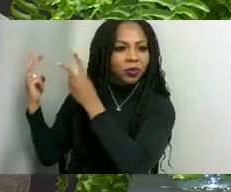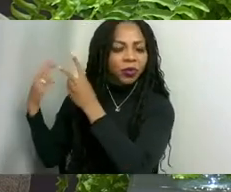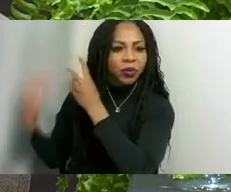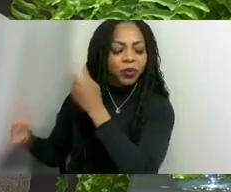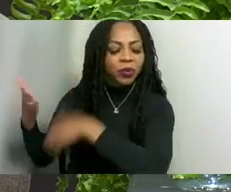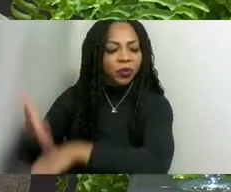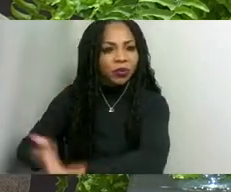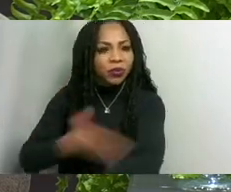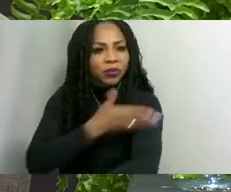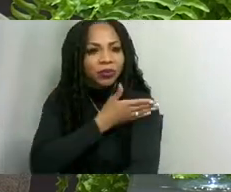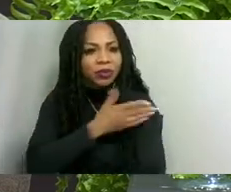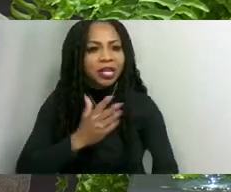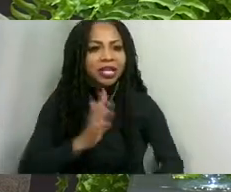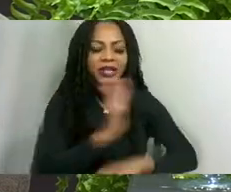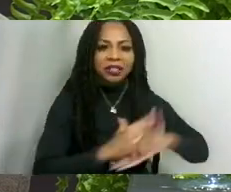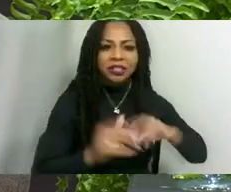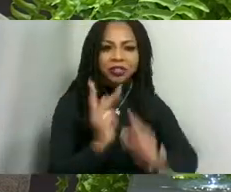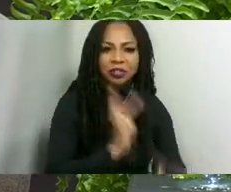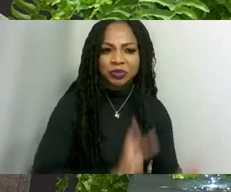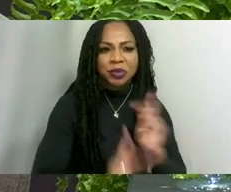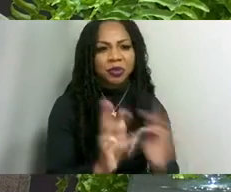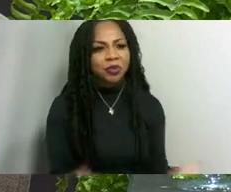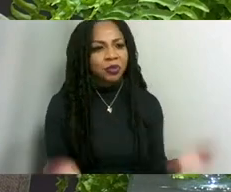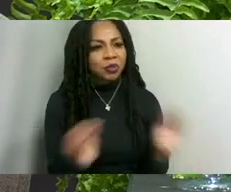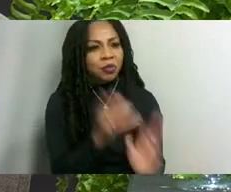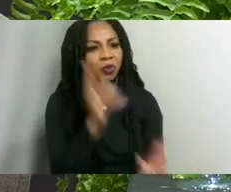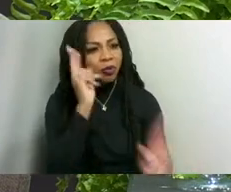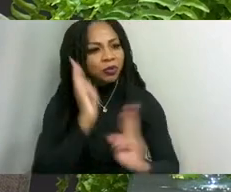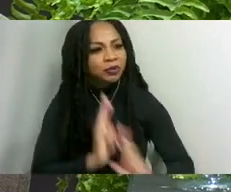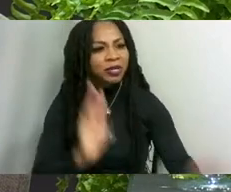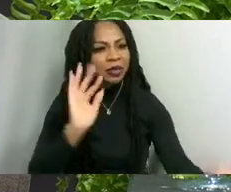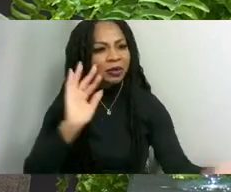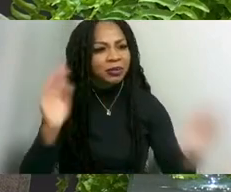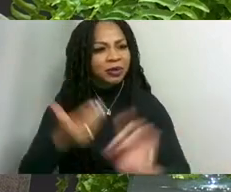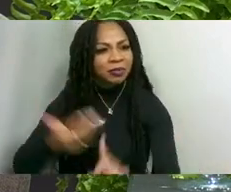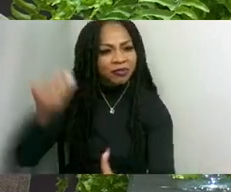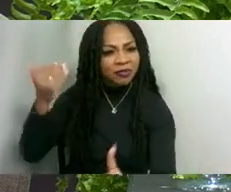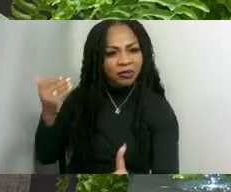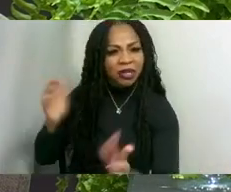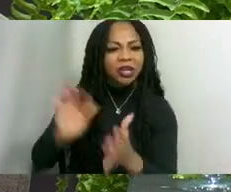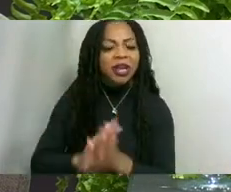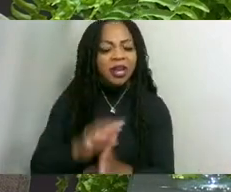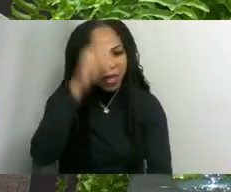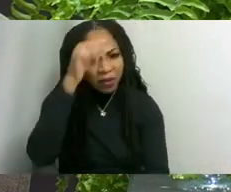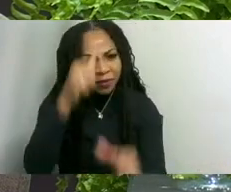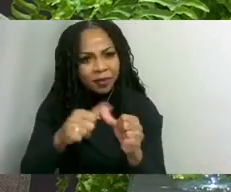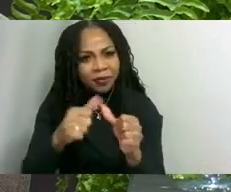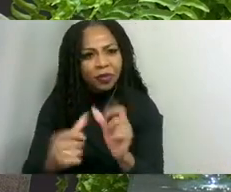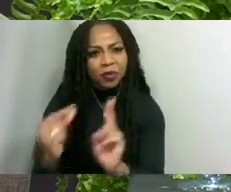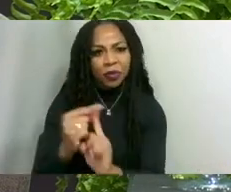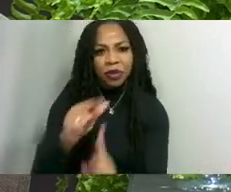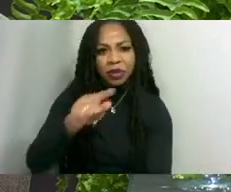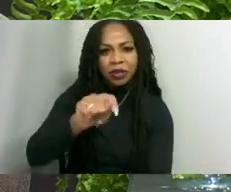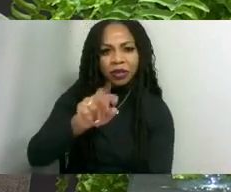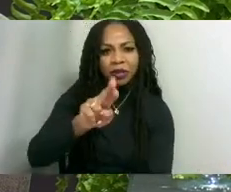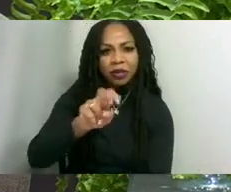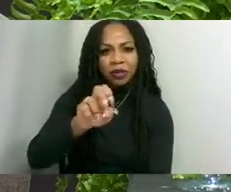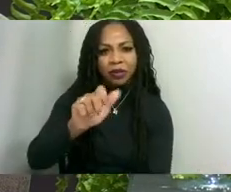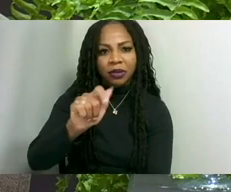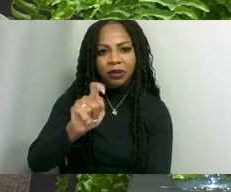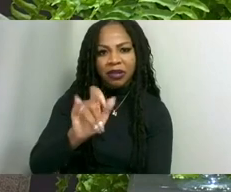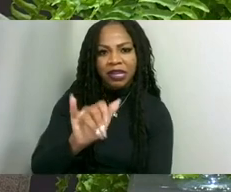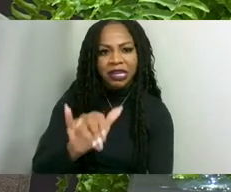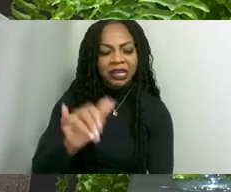Everywhere I go, there is an interest. Before, you know, if we said the word treaty, treaty, what's that? You know, it doesn't exist anymore. Don't talk about